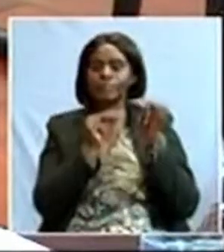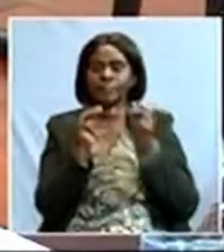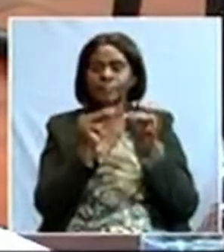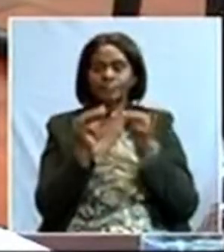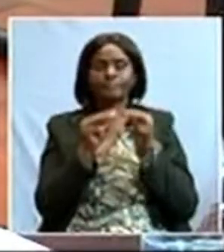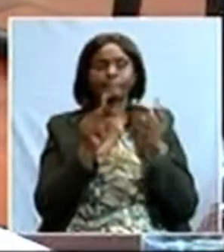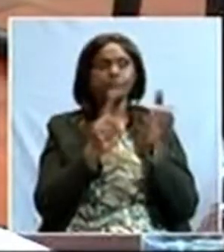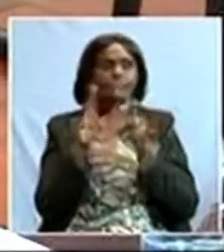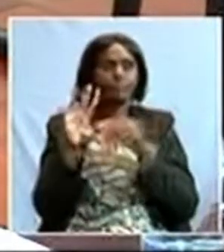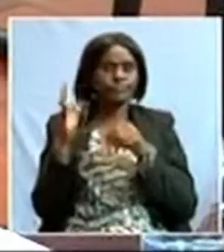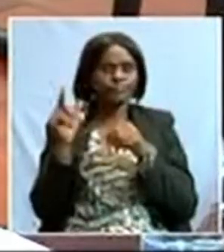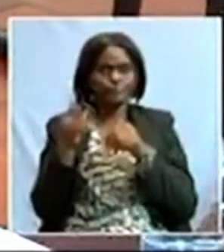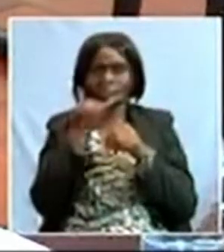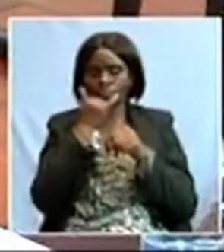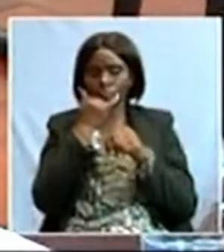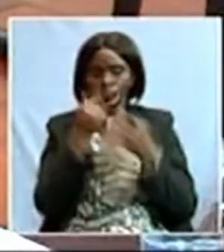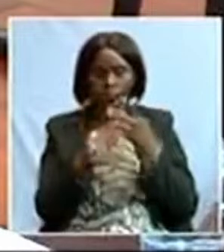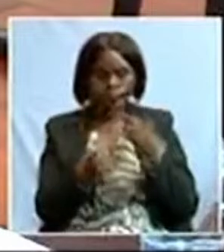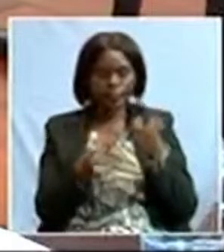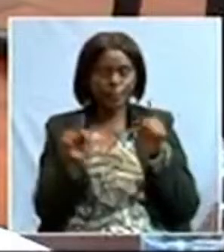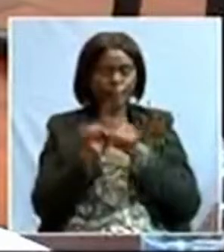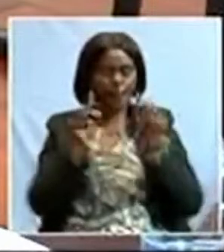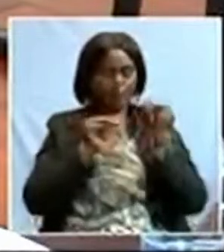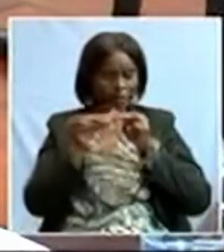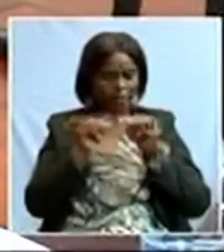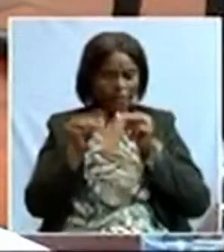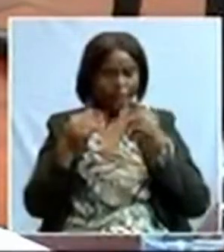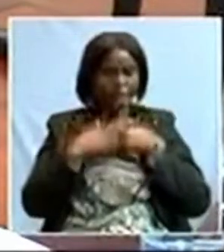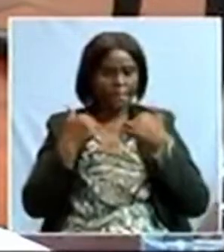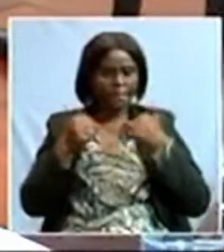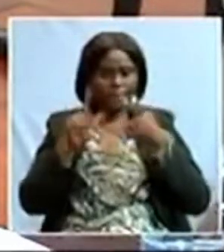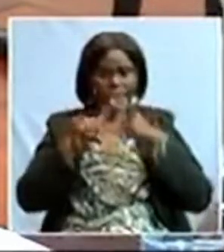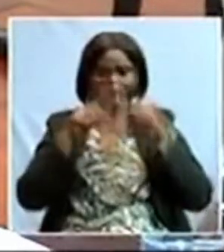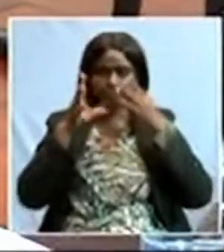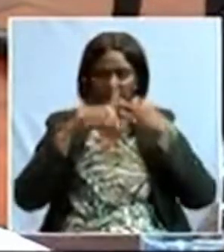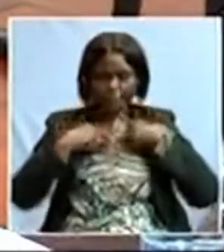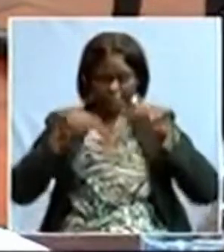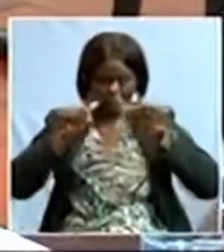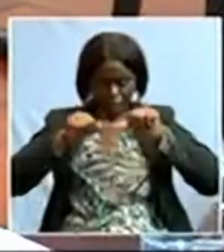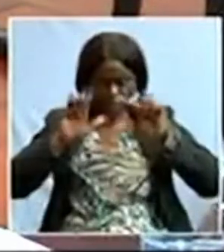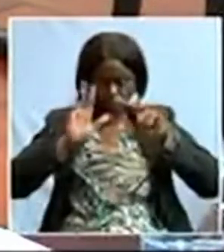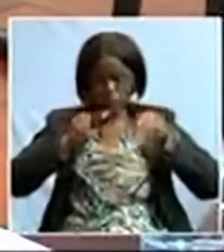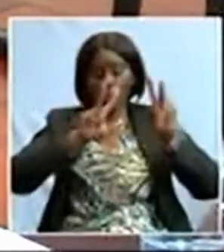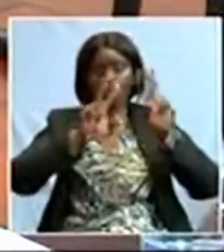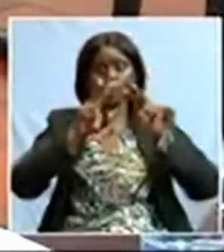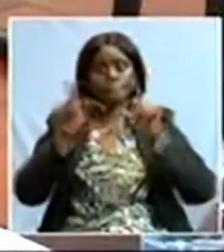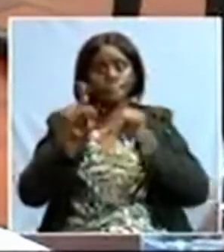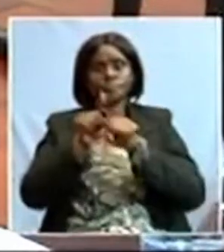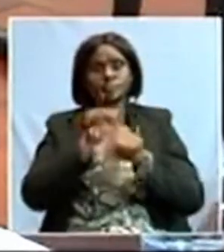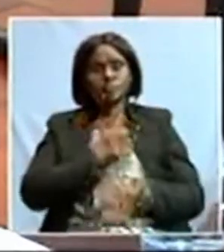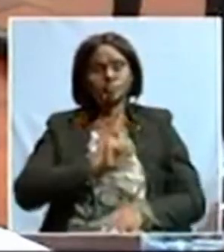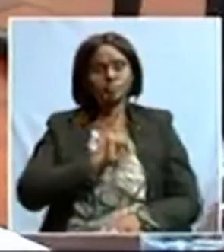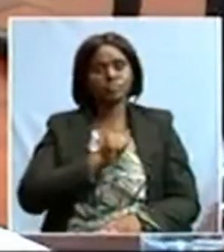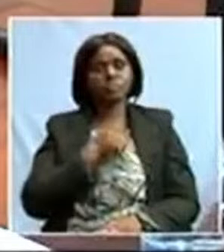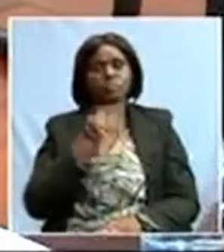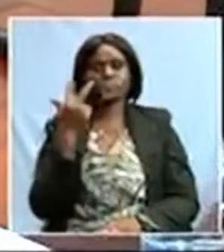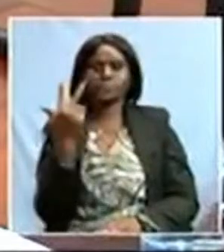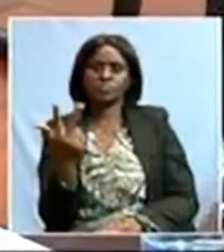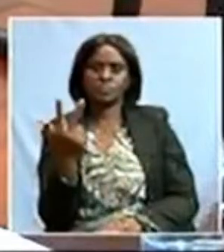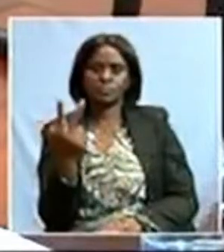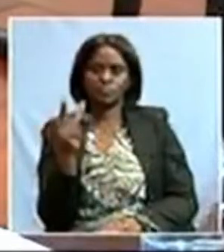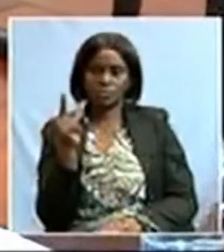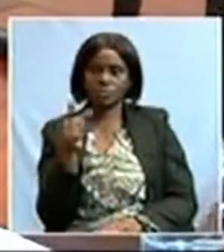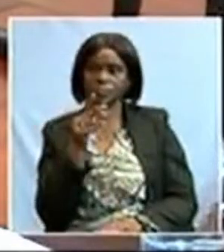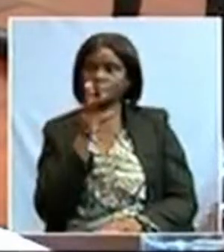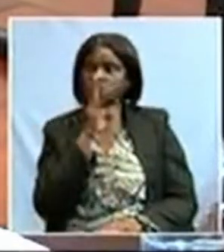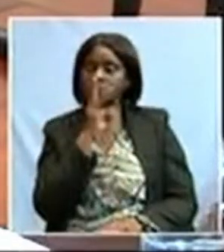Management response. Cause of the query. Management wishes to acknowledge the auditor's observation and regrets that 3